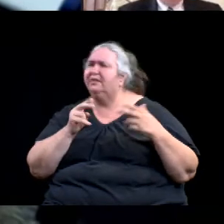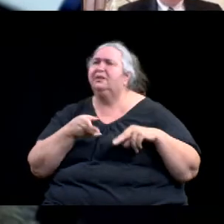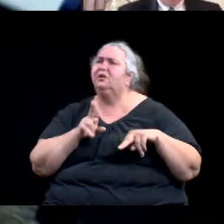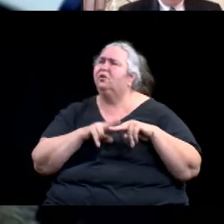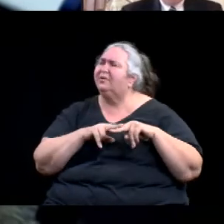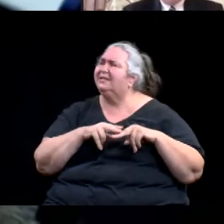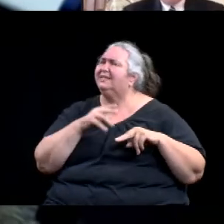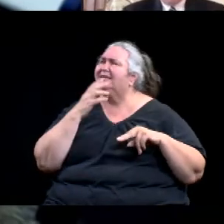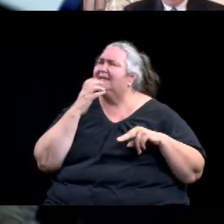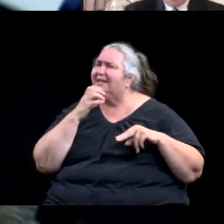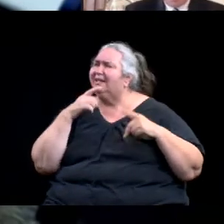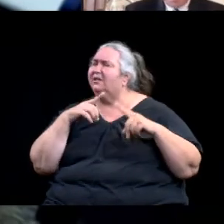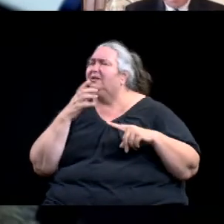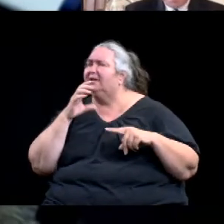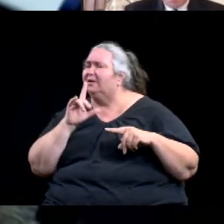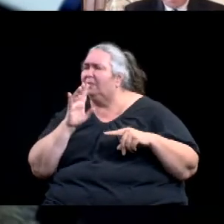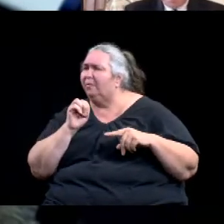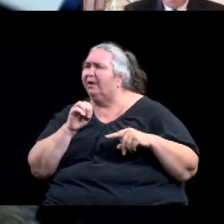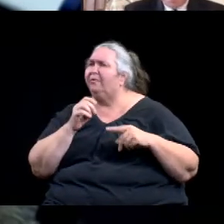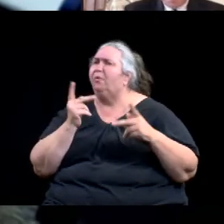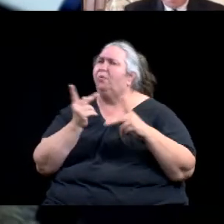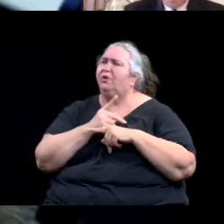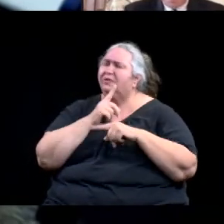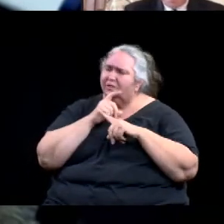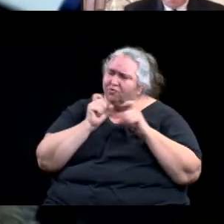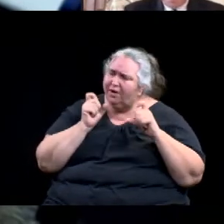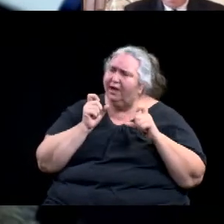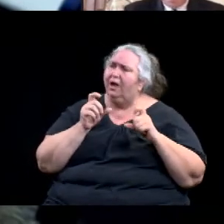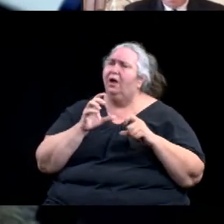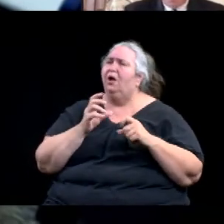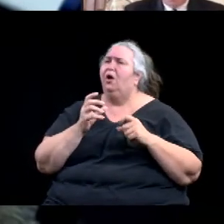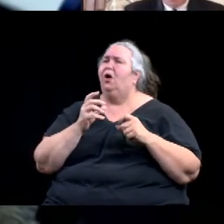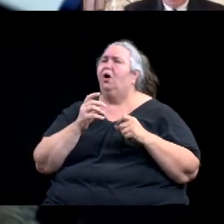vector-borne diseases. Regarding increasing temperatures, the projections are